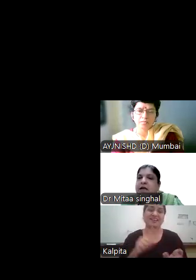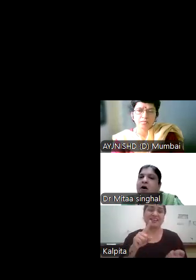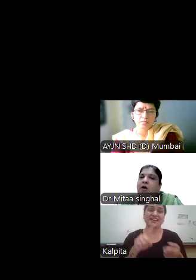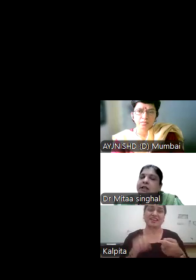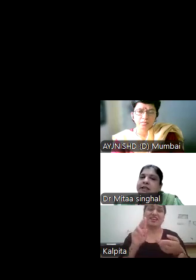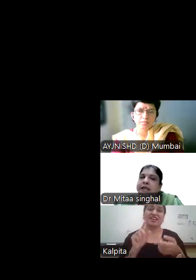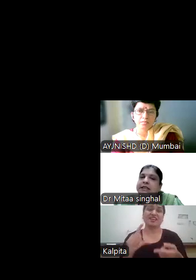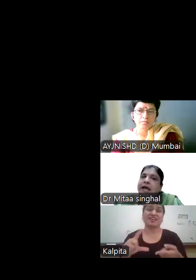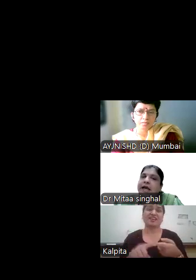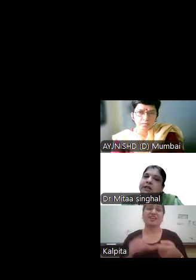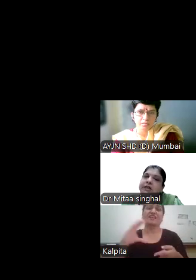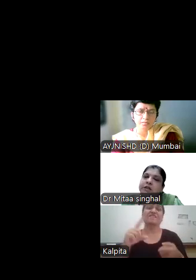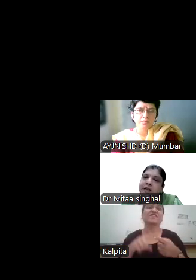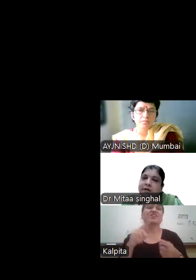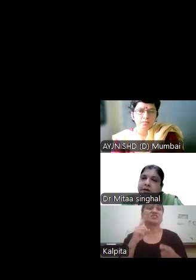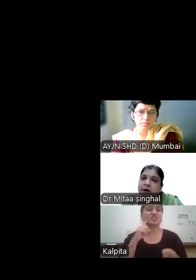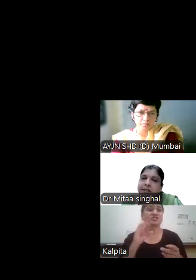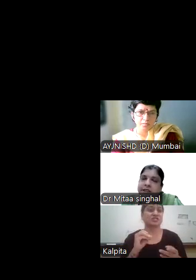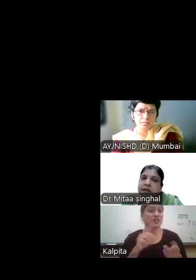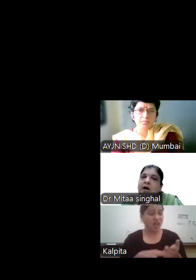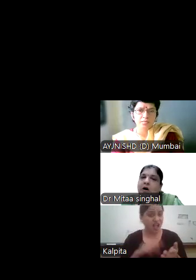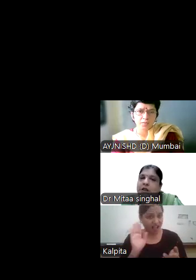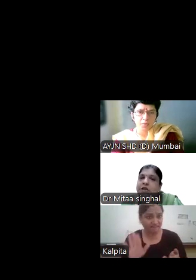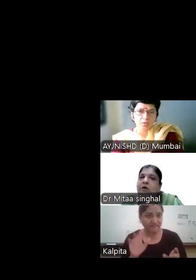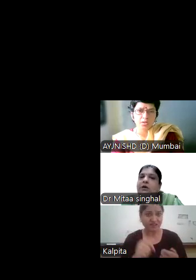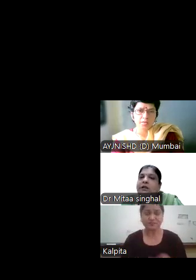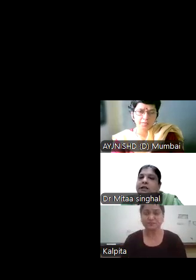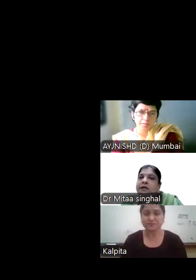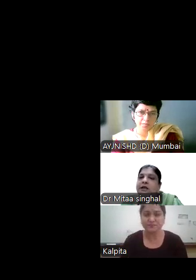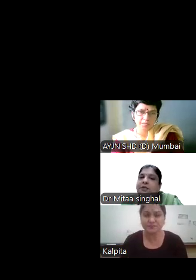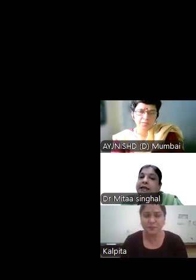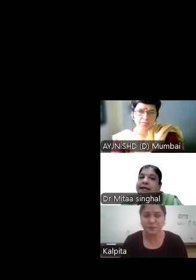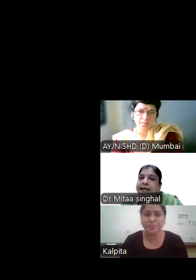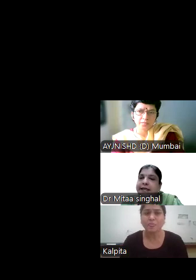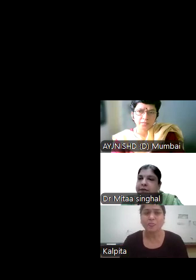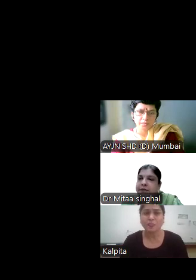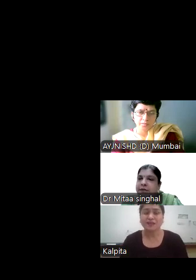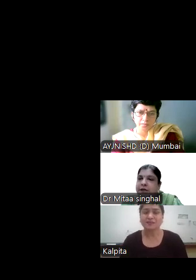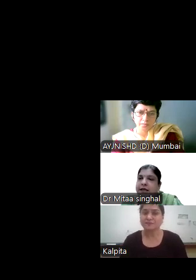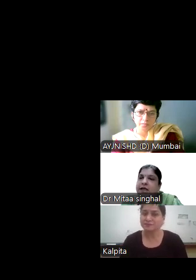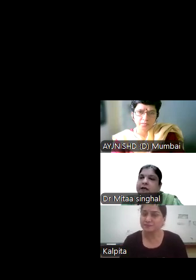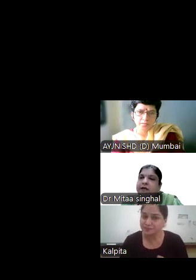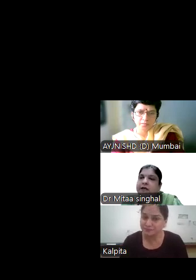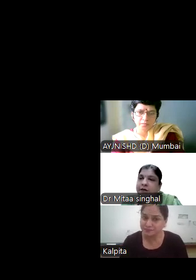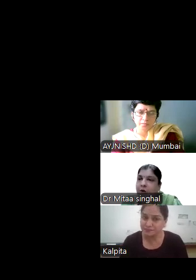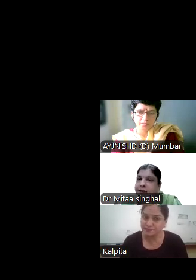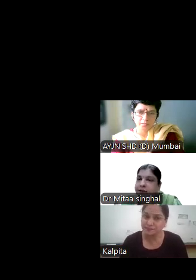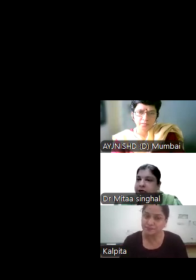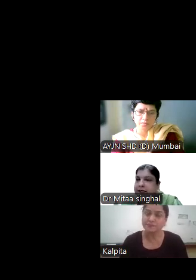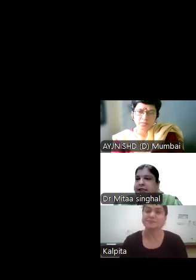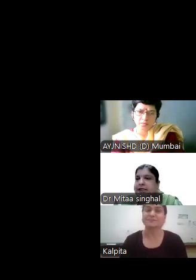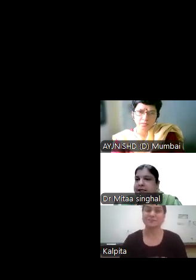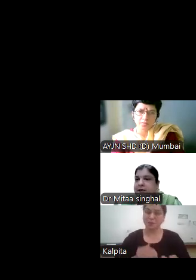encephalitis. All these things can lead to cerebral palsy. Also, there is a preterm baby. Like if he is